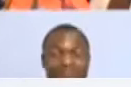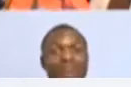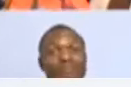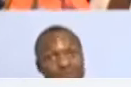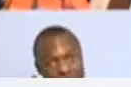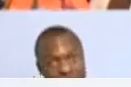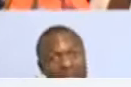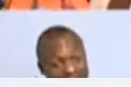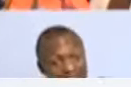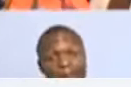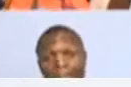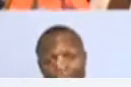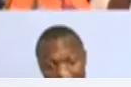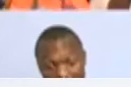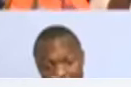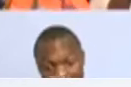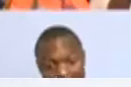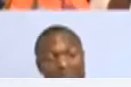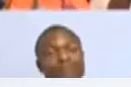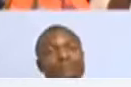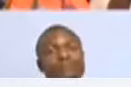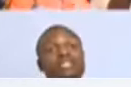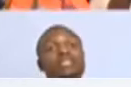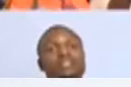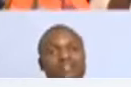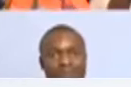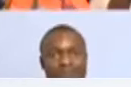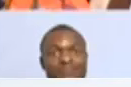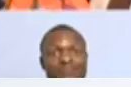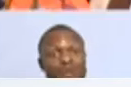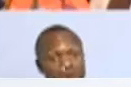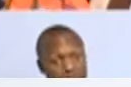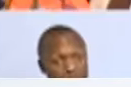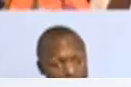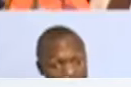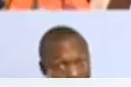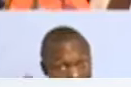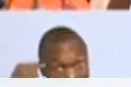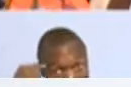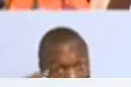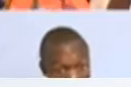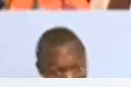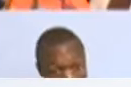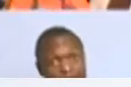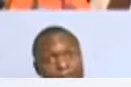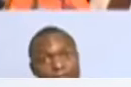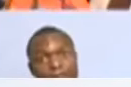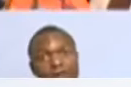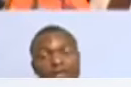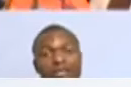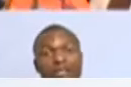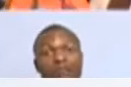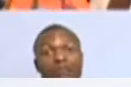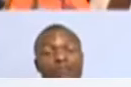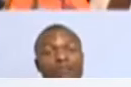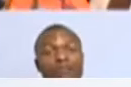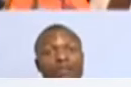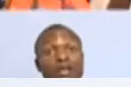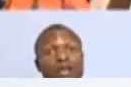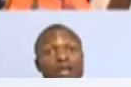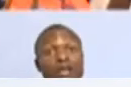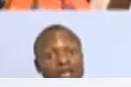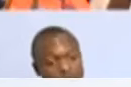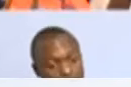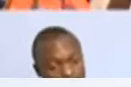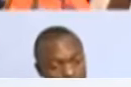We are one team. So, Madam Speaker, this is what your government is doing. As part of the mitigation measures